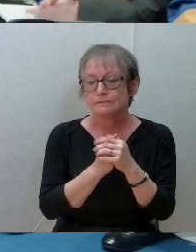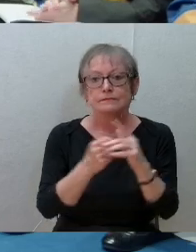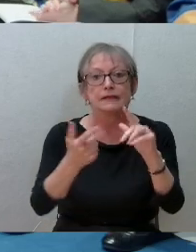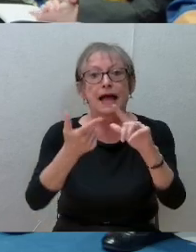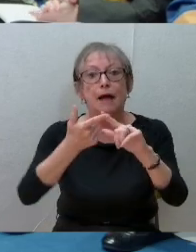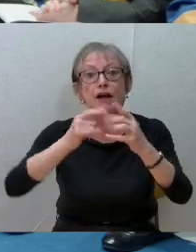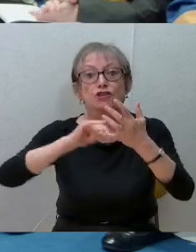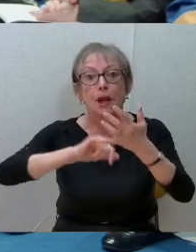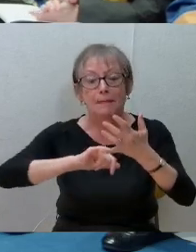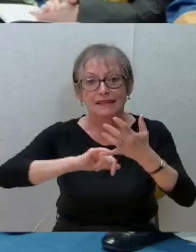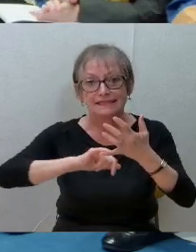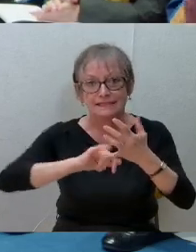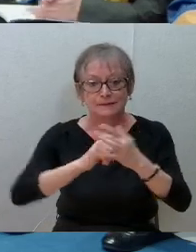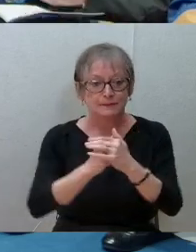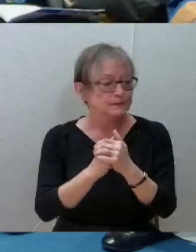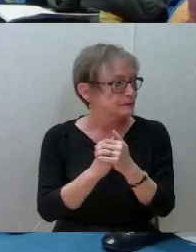Emma Shotland.